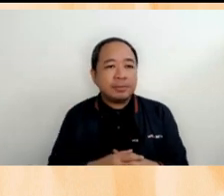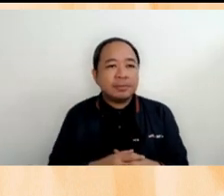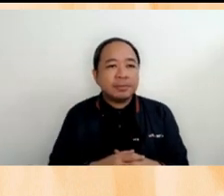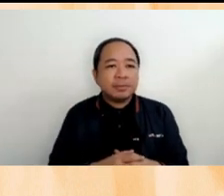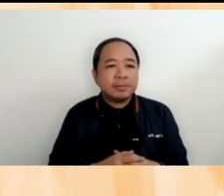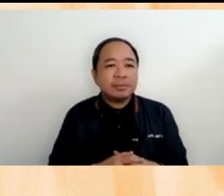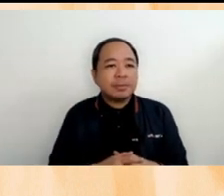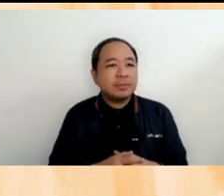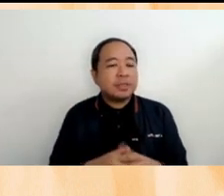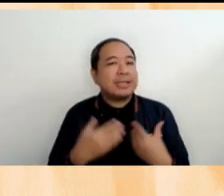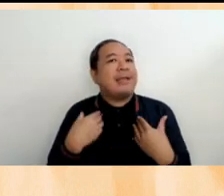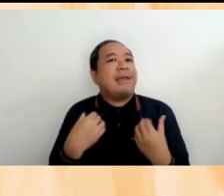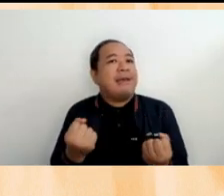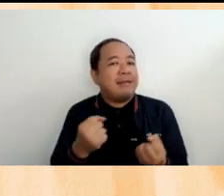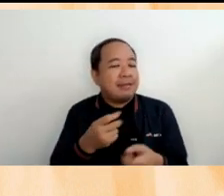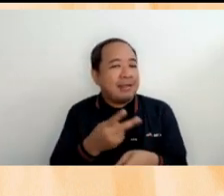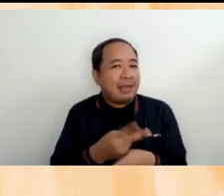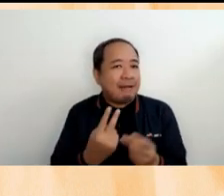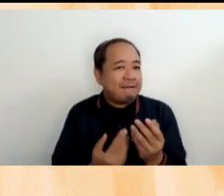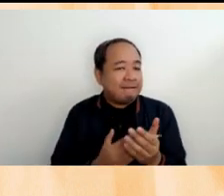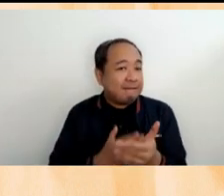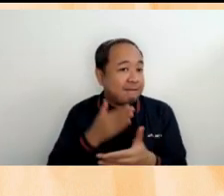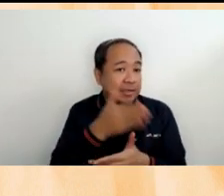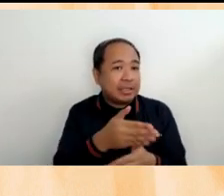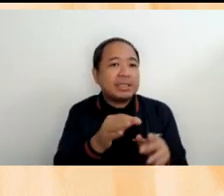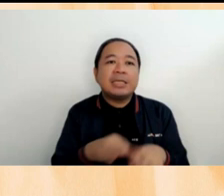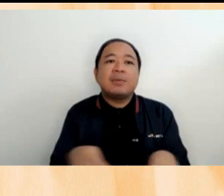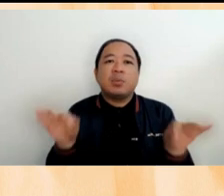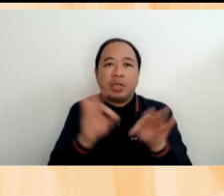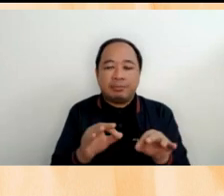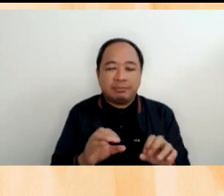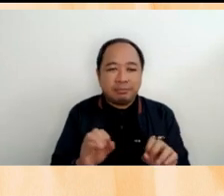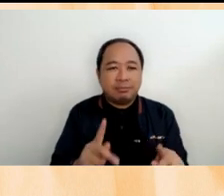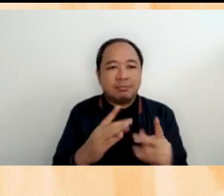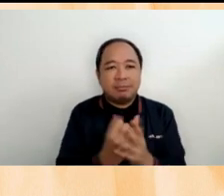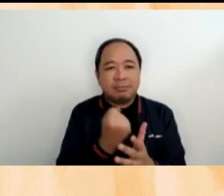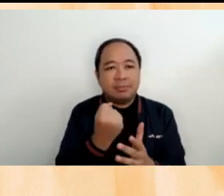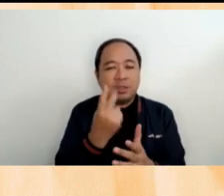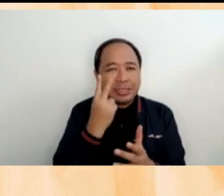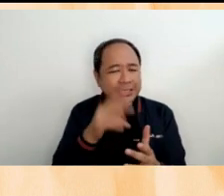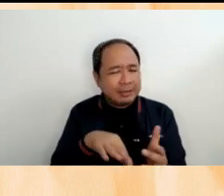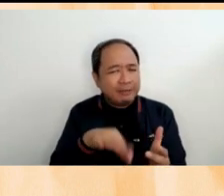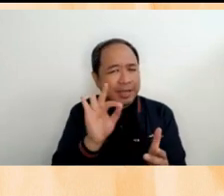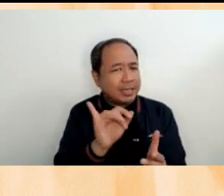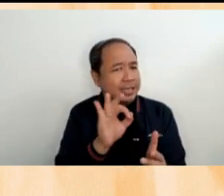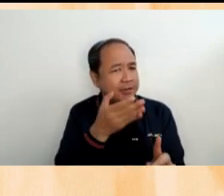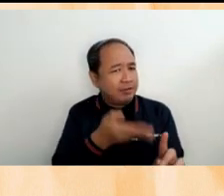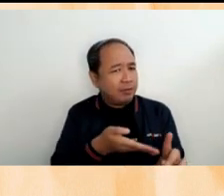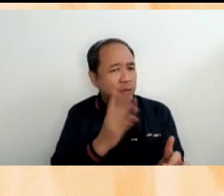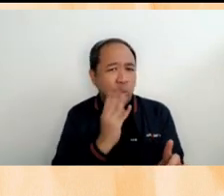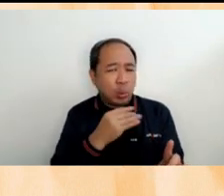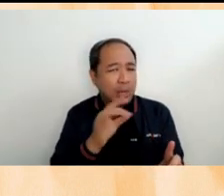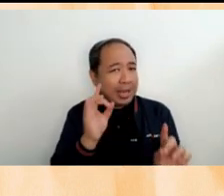for suicidal adolescents may be improved with the health worker's knowledge, skills, and